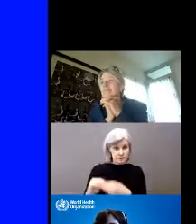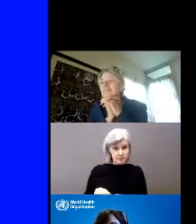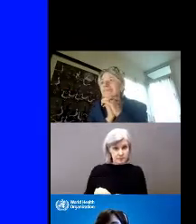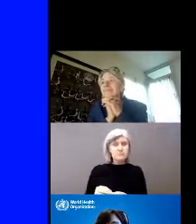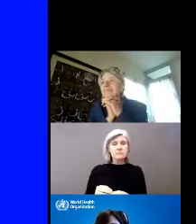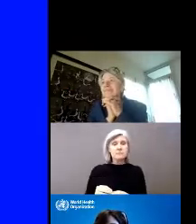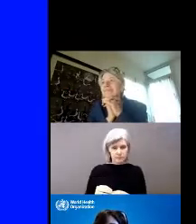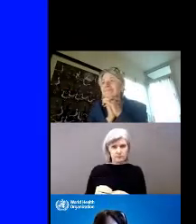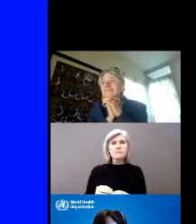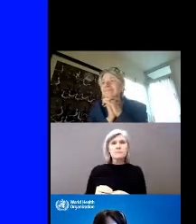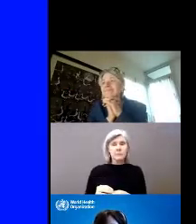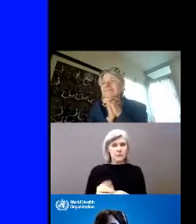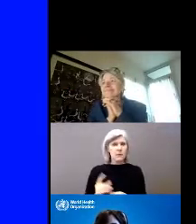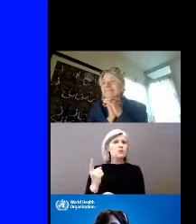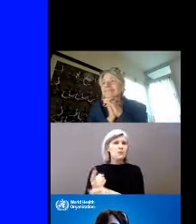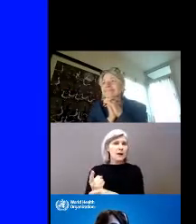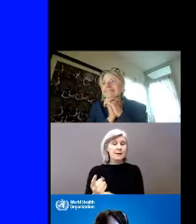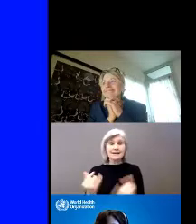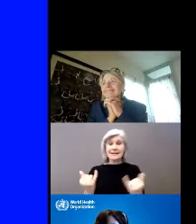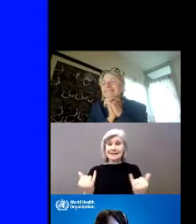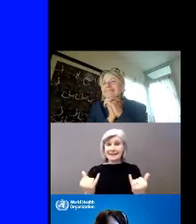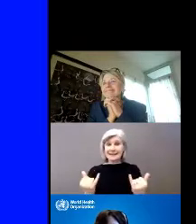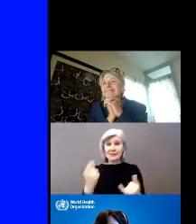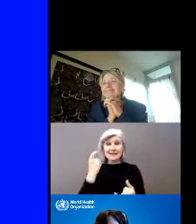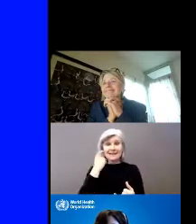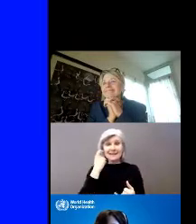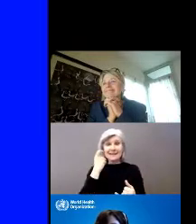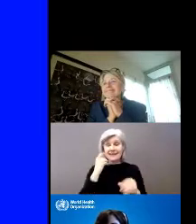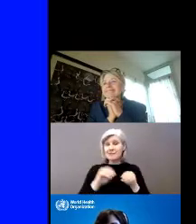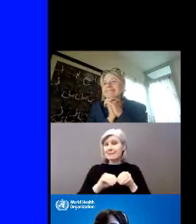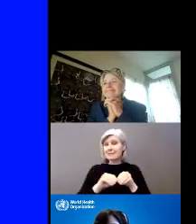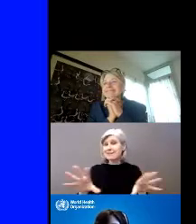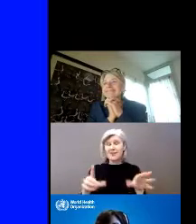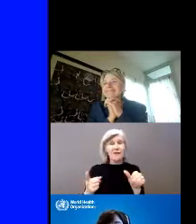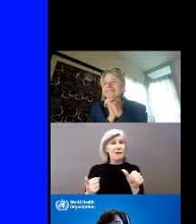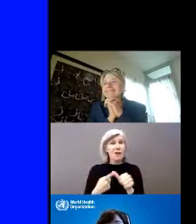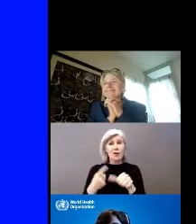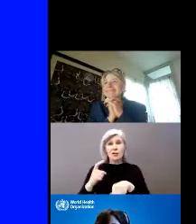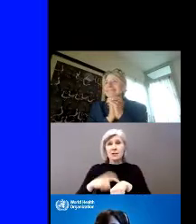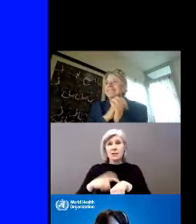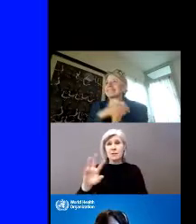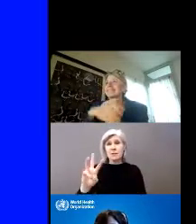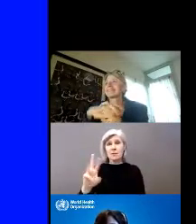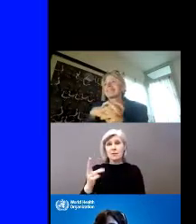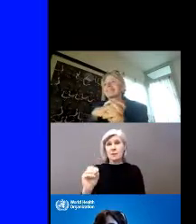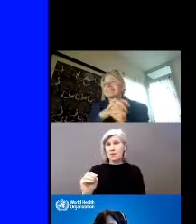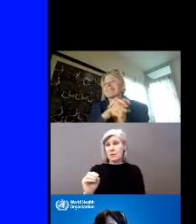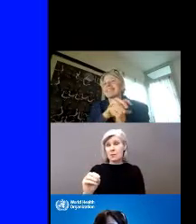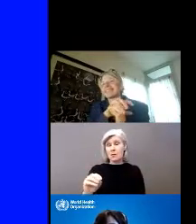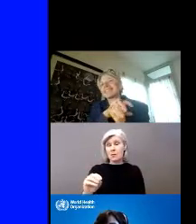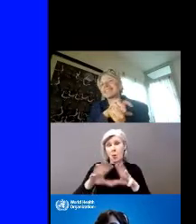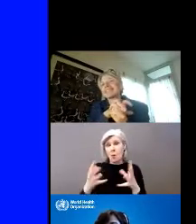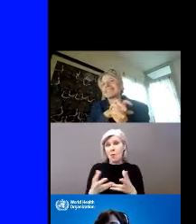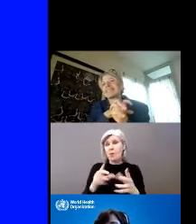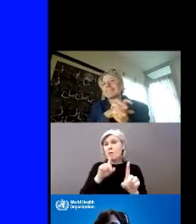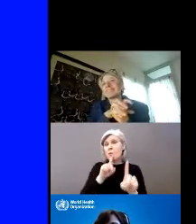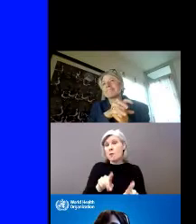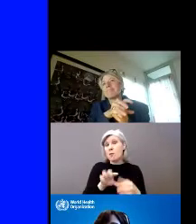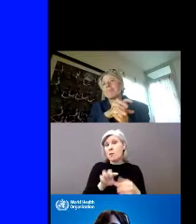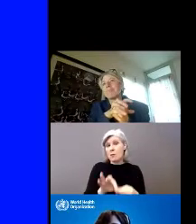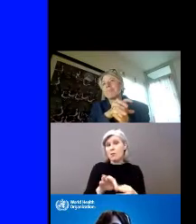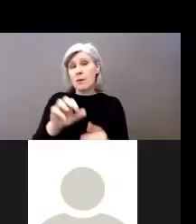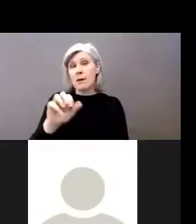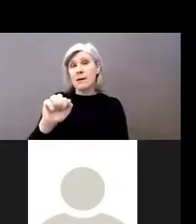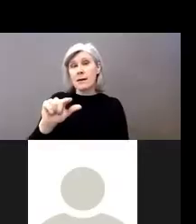launch the first ever UN Global Report on Ageism, which we really hope will set the agenda moving forward. But what we